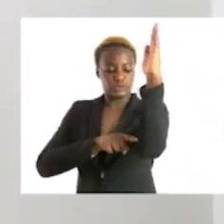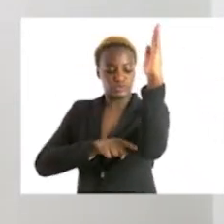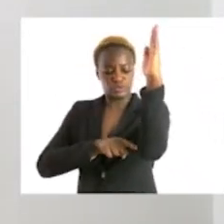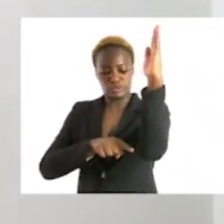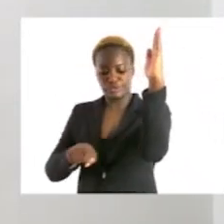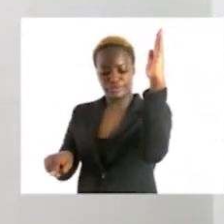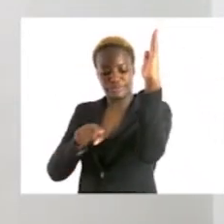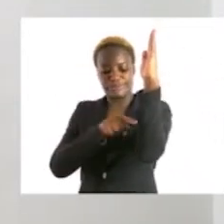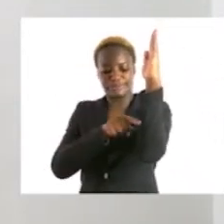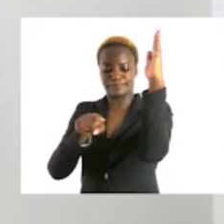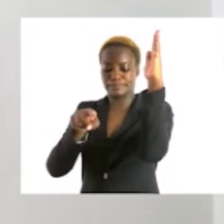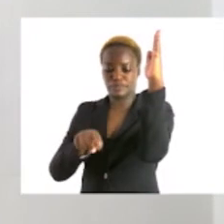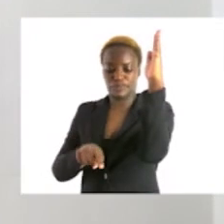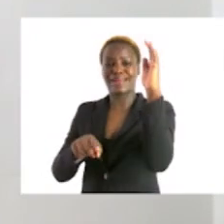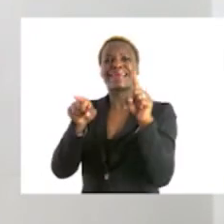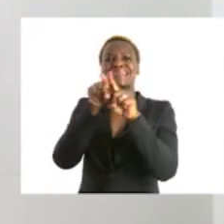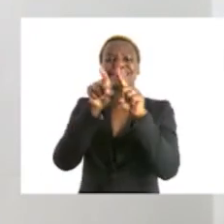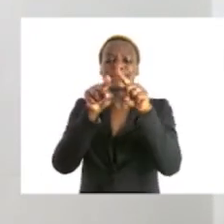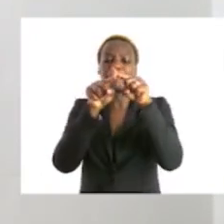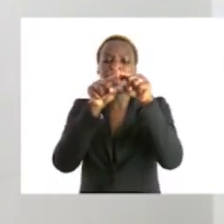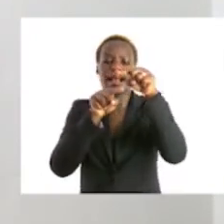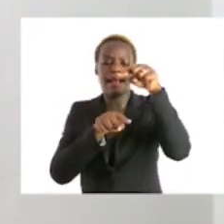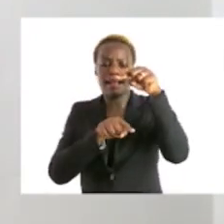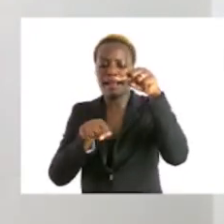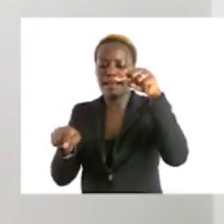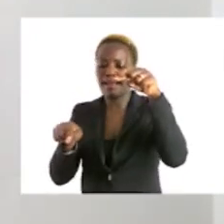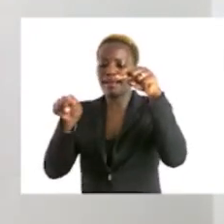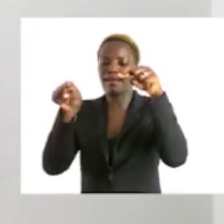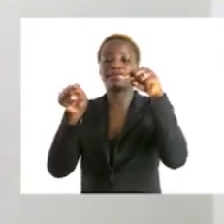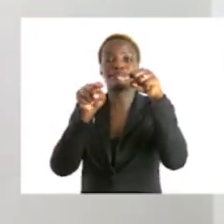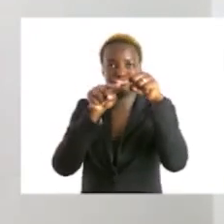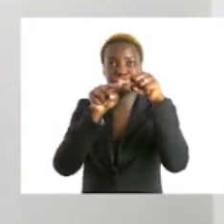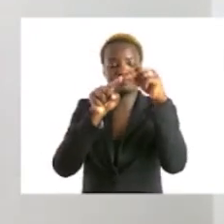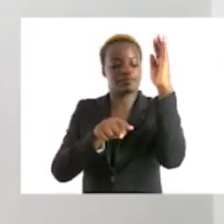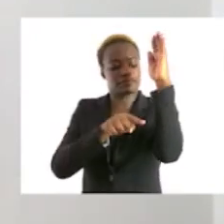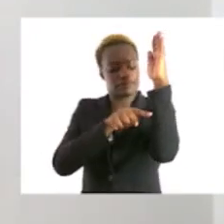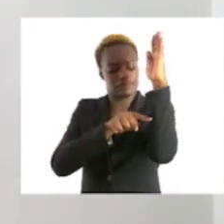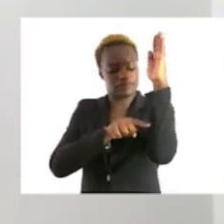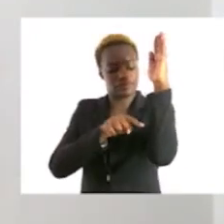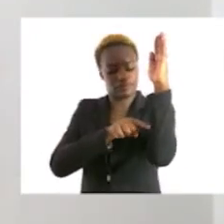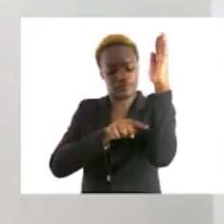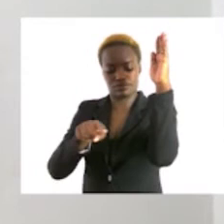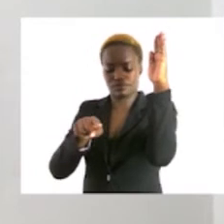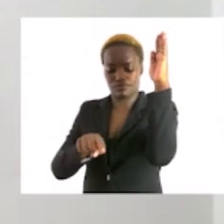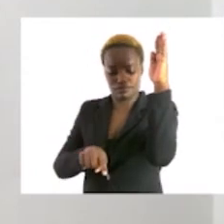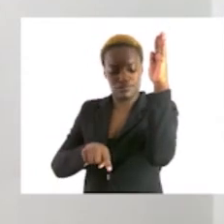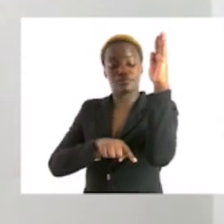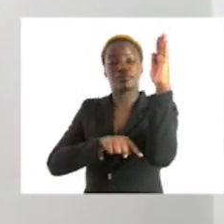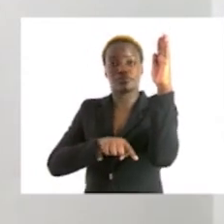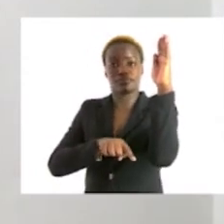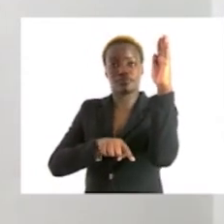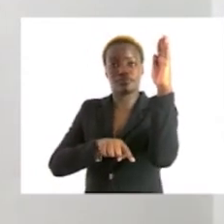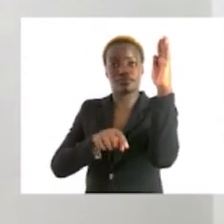right angle. When two lines are merging, the one that goes straight down and the one that goes straight to